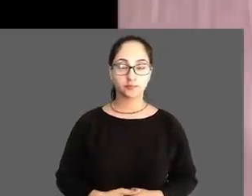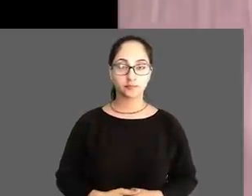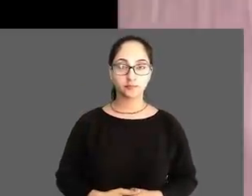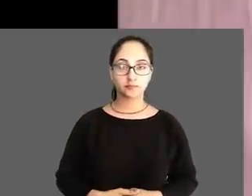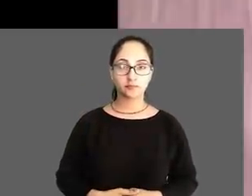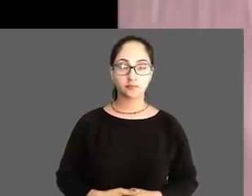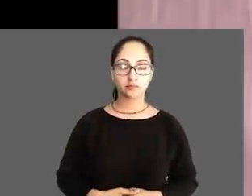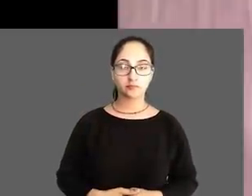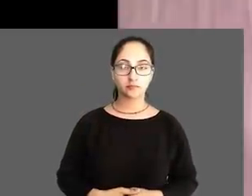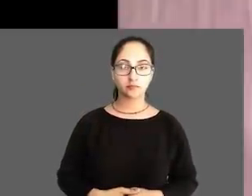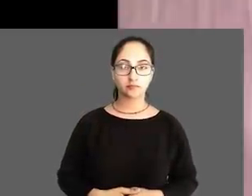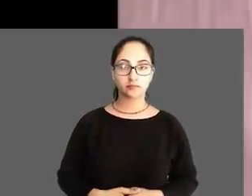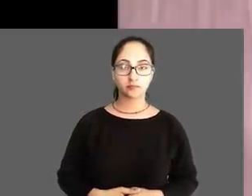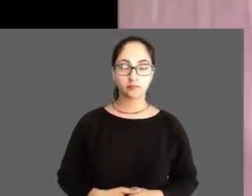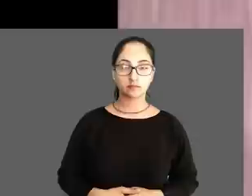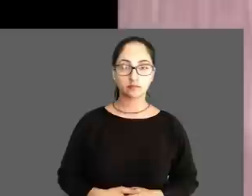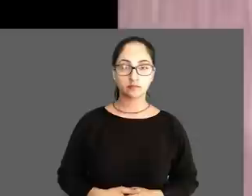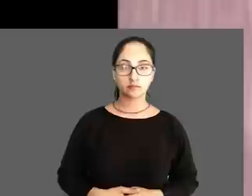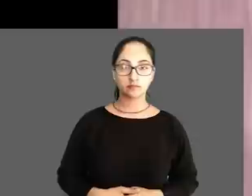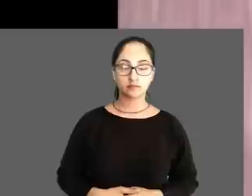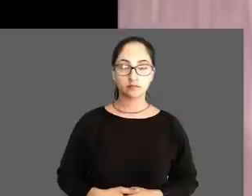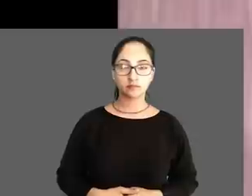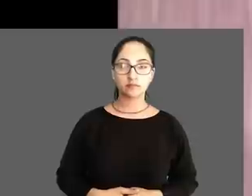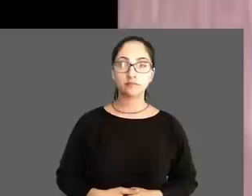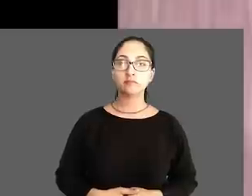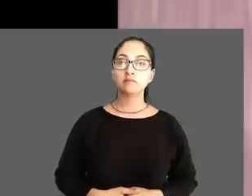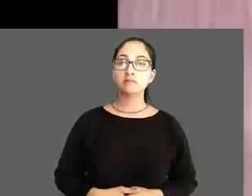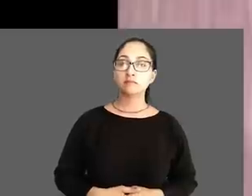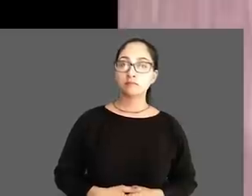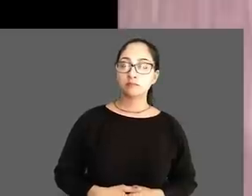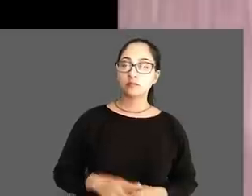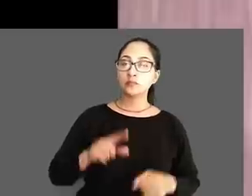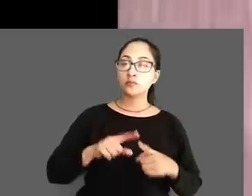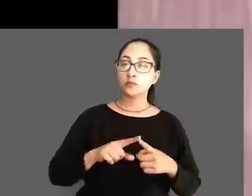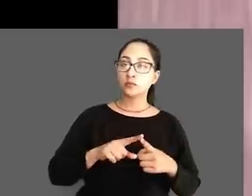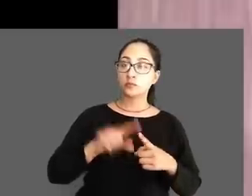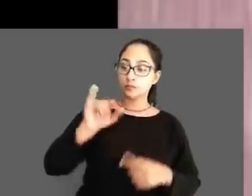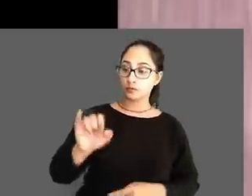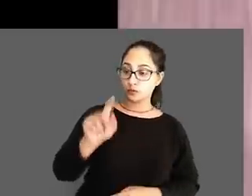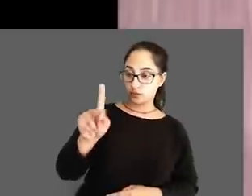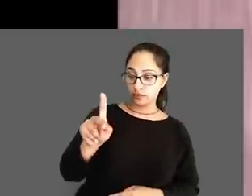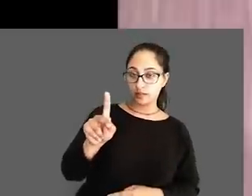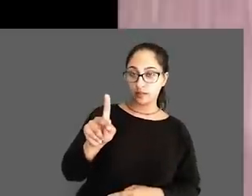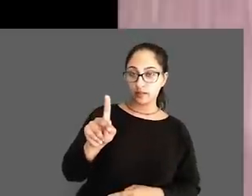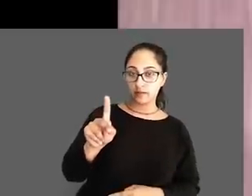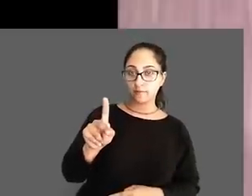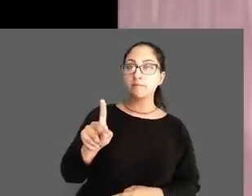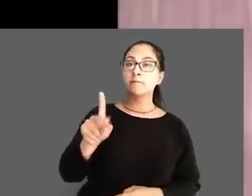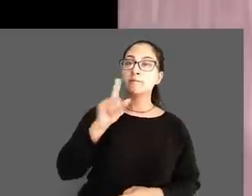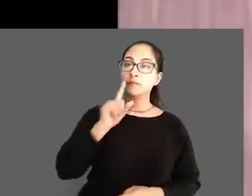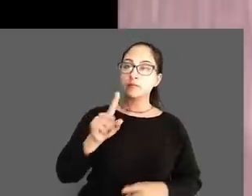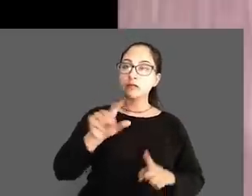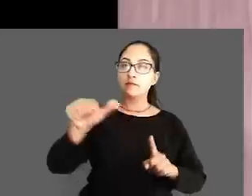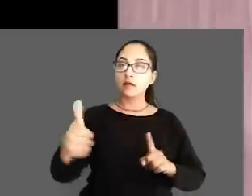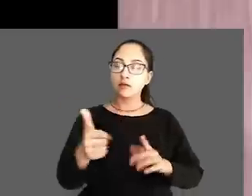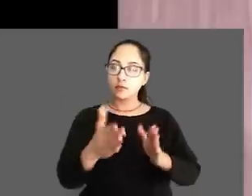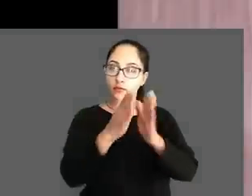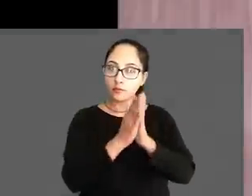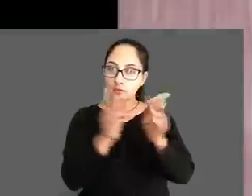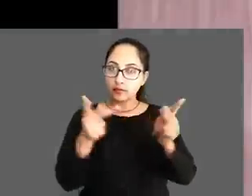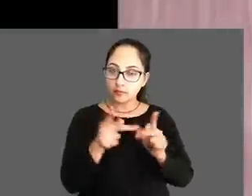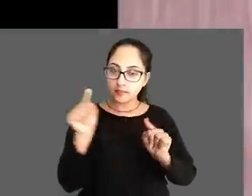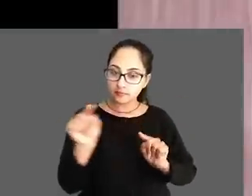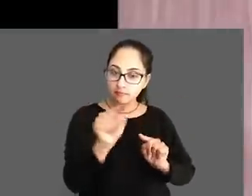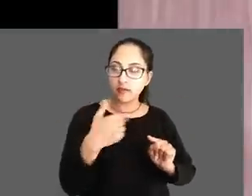Center belongs to the historic category of Jamaat Khana, an institutional category that also serves